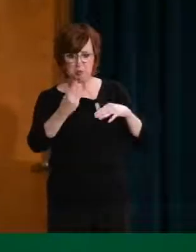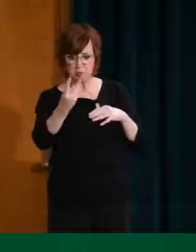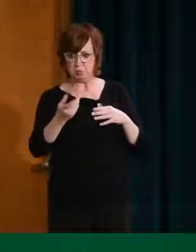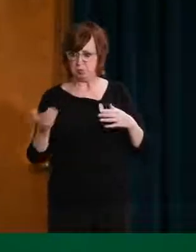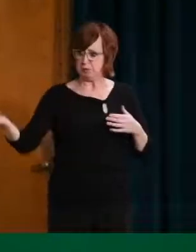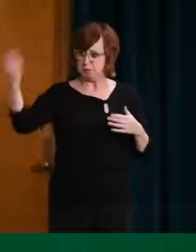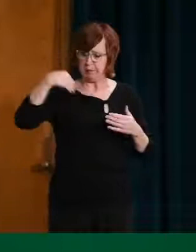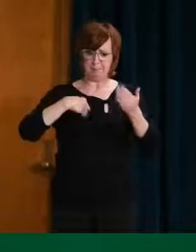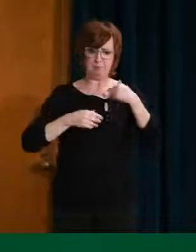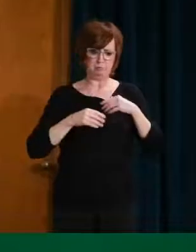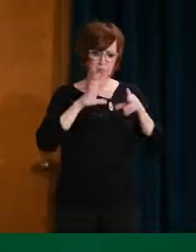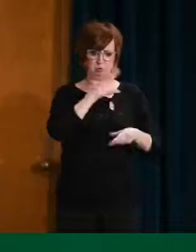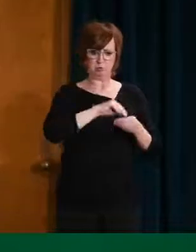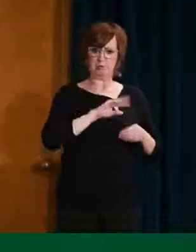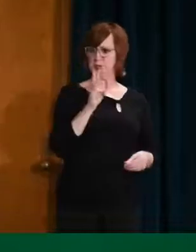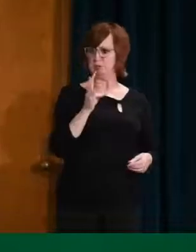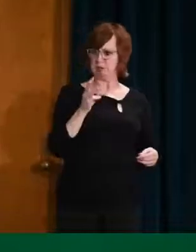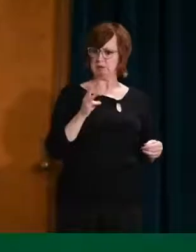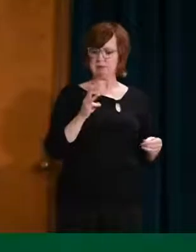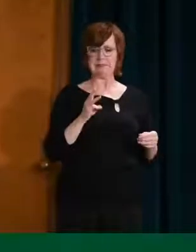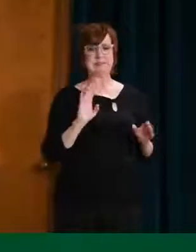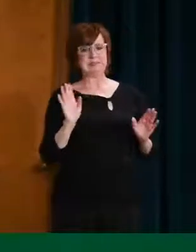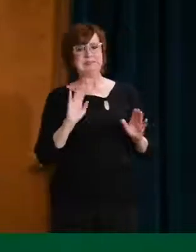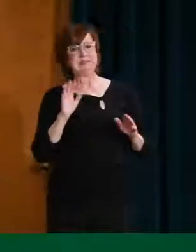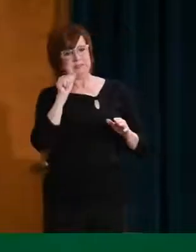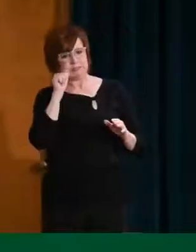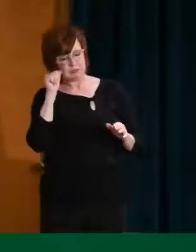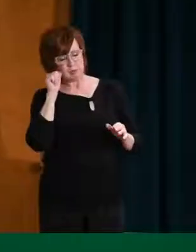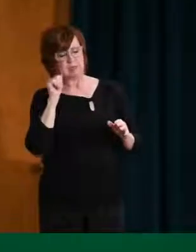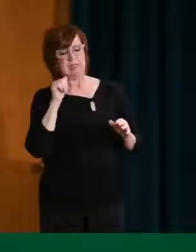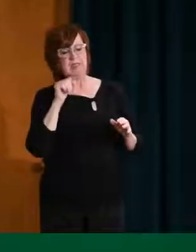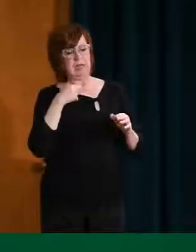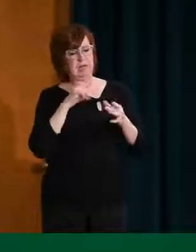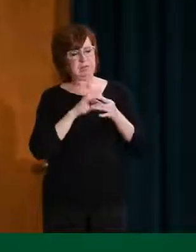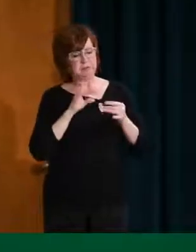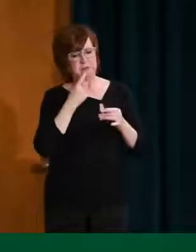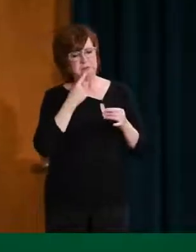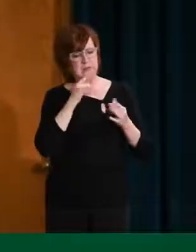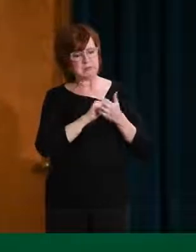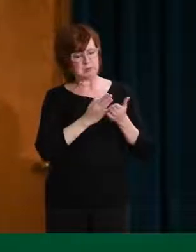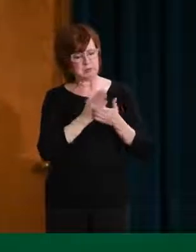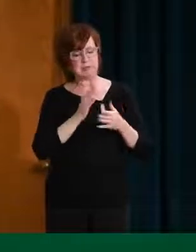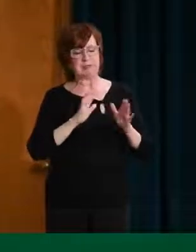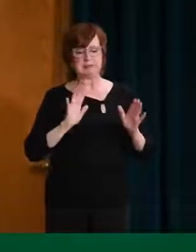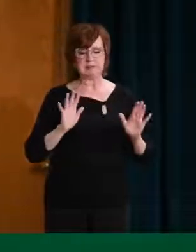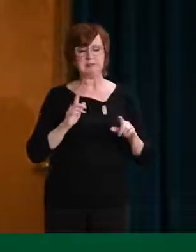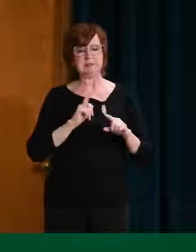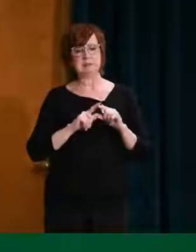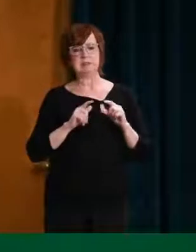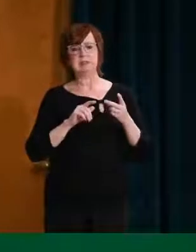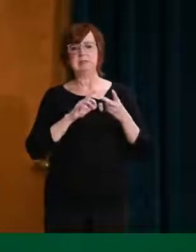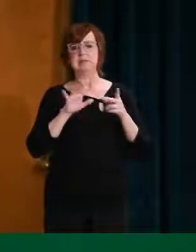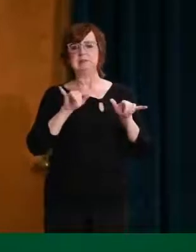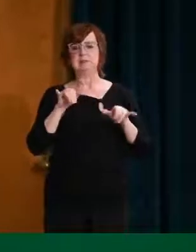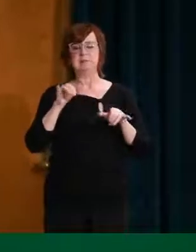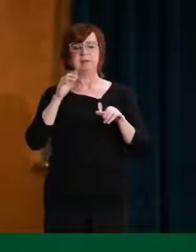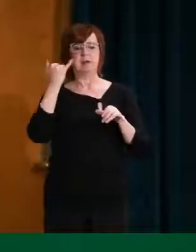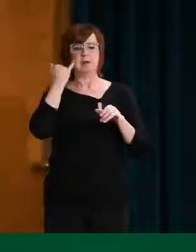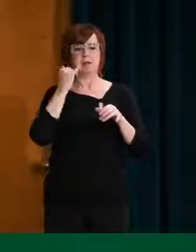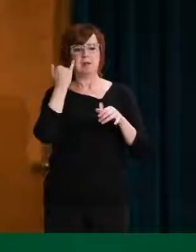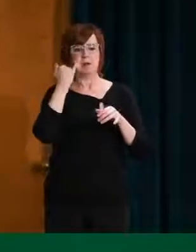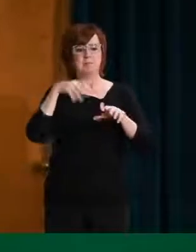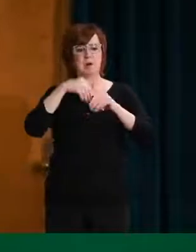part. If you're outdoor, going for a bike ride with a friend, as long as you're maintaining that 2-meter separation, that's really